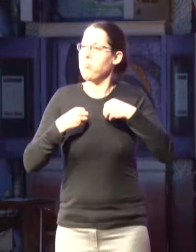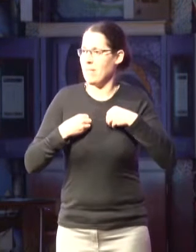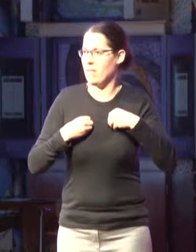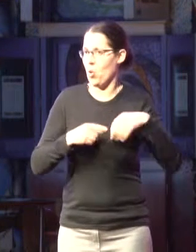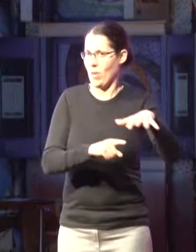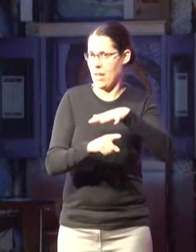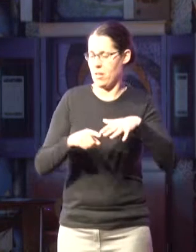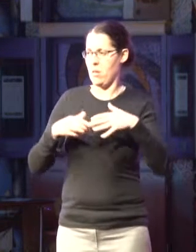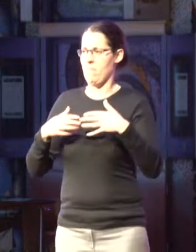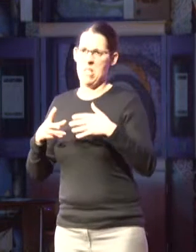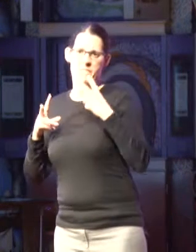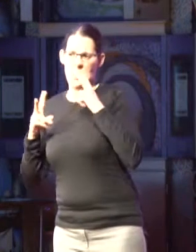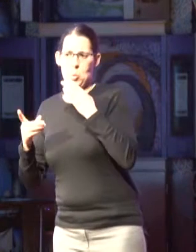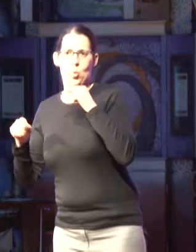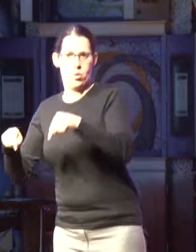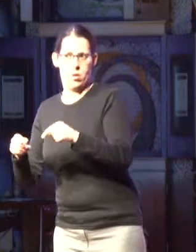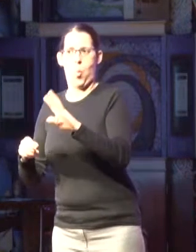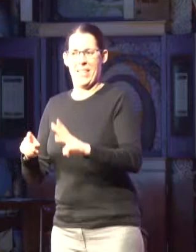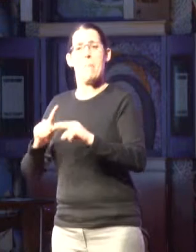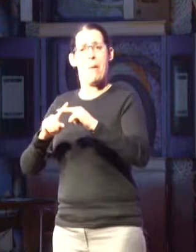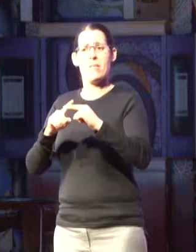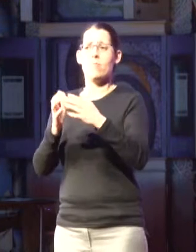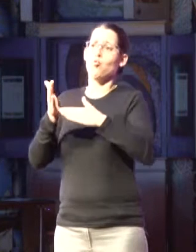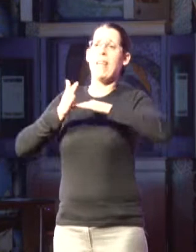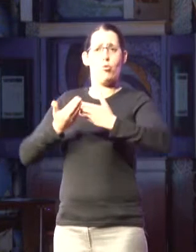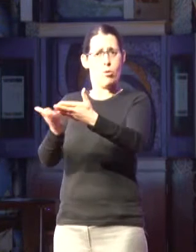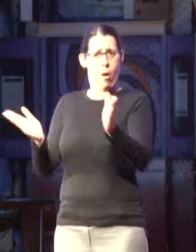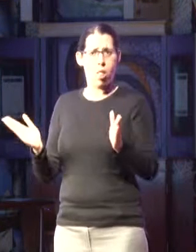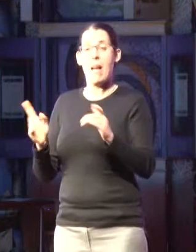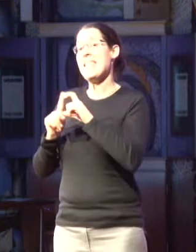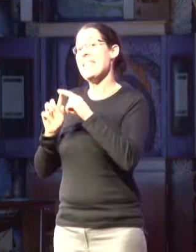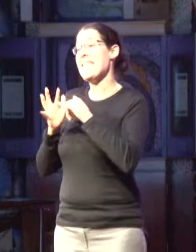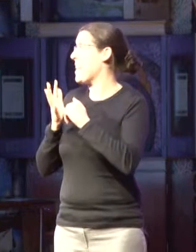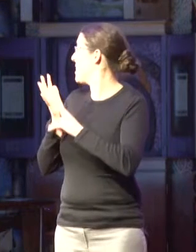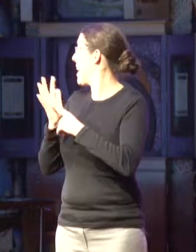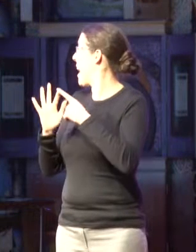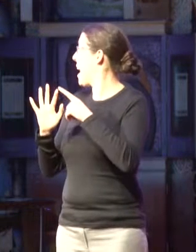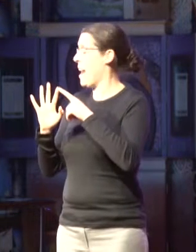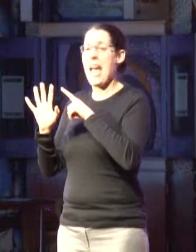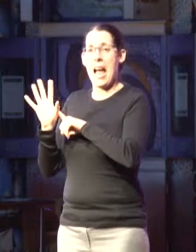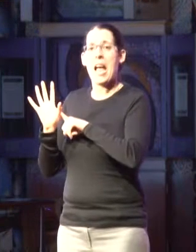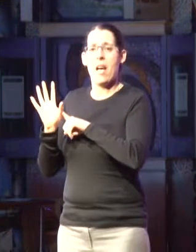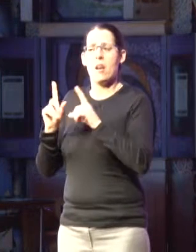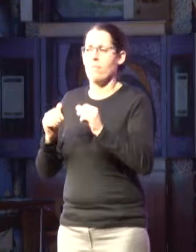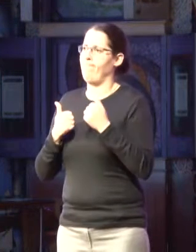in Wellington and New Zealand in general. And so Desley has done great work